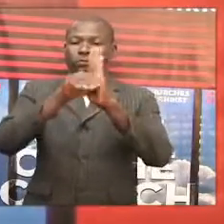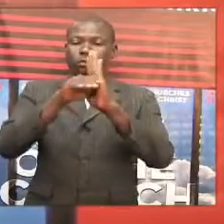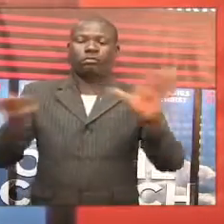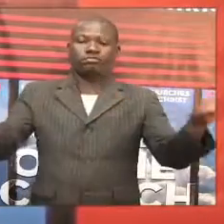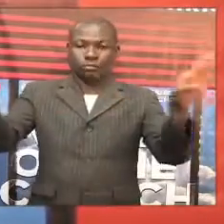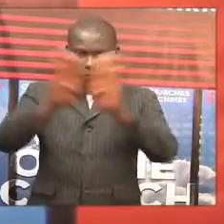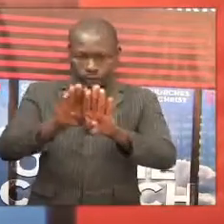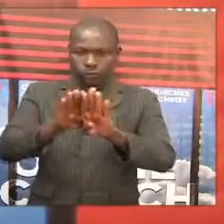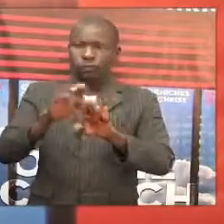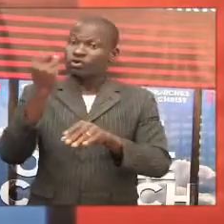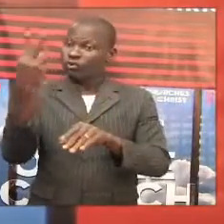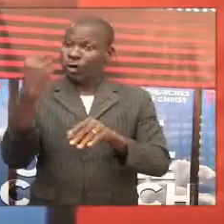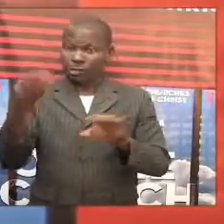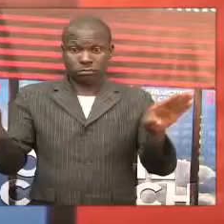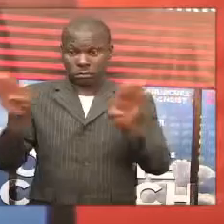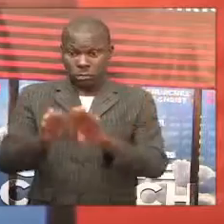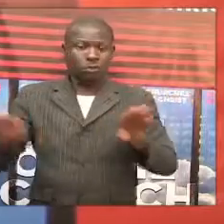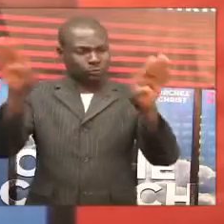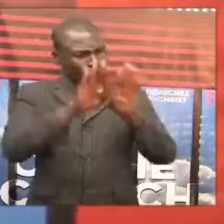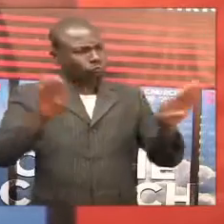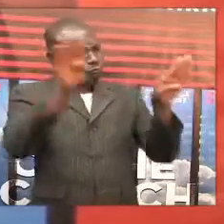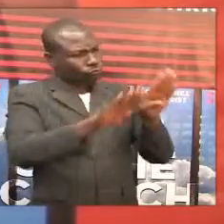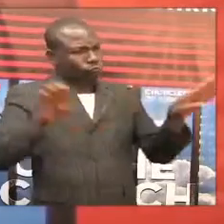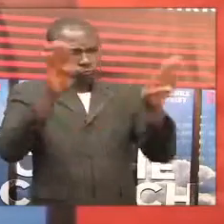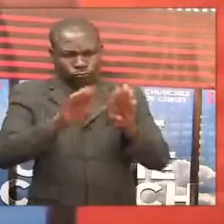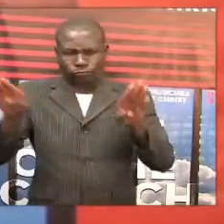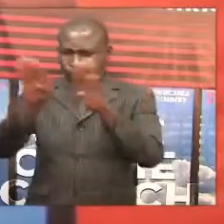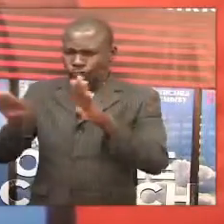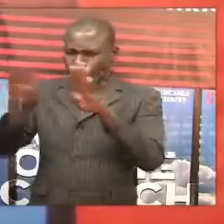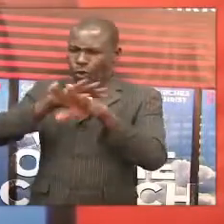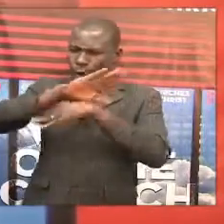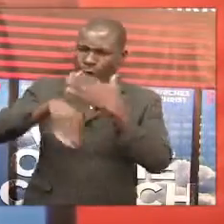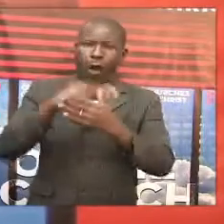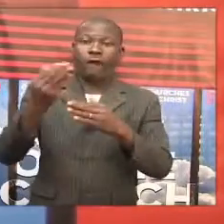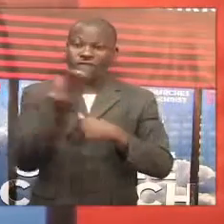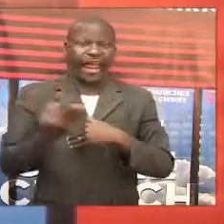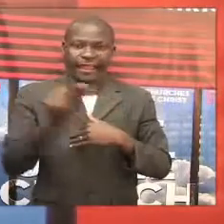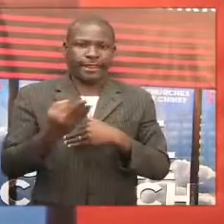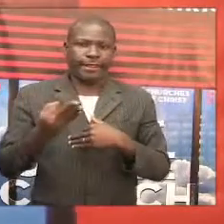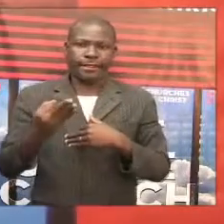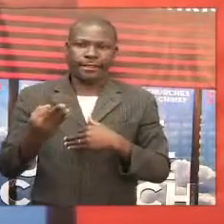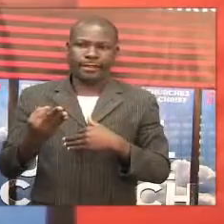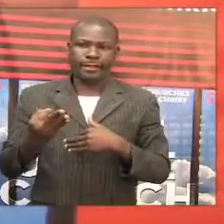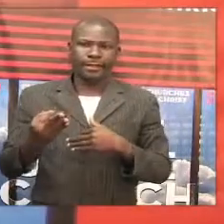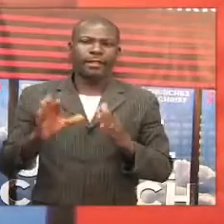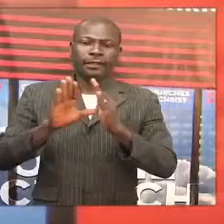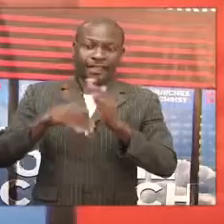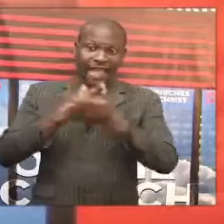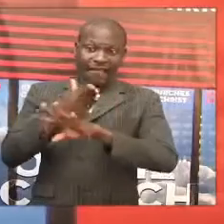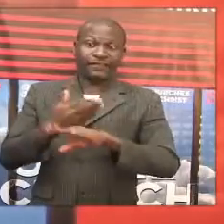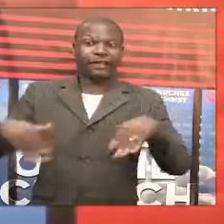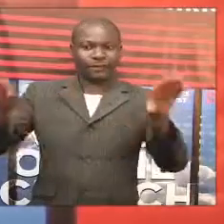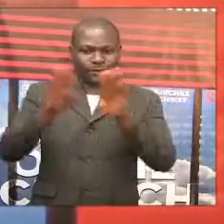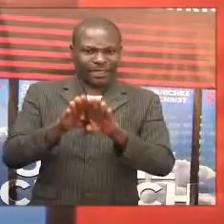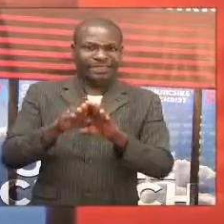no enyina mu e wo Jerusalem ye tum Friday ye tumwa aje se Saturday omodi homena na wie no